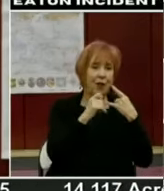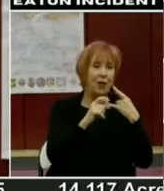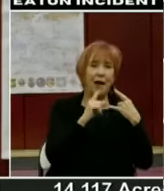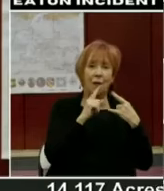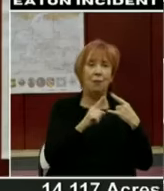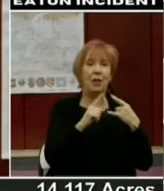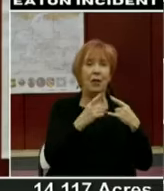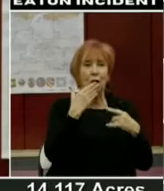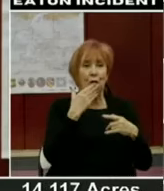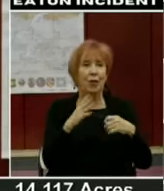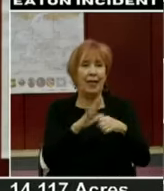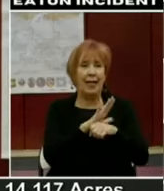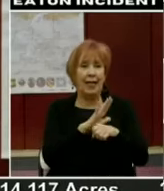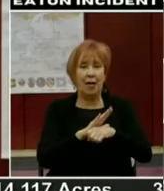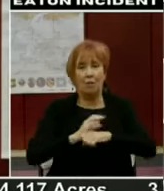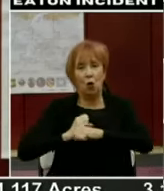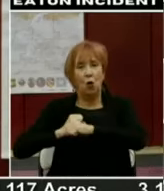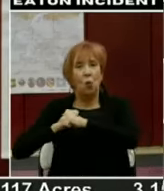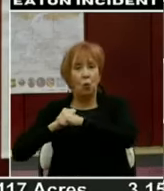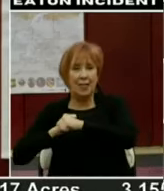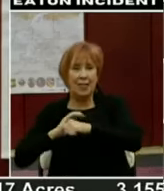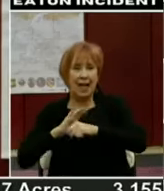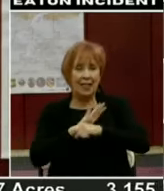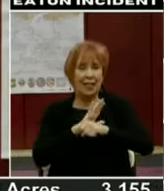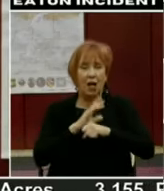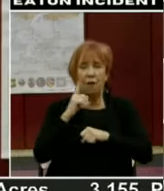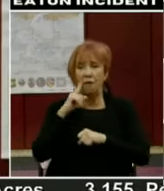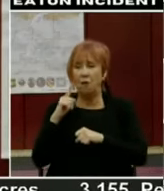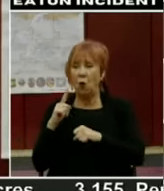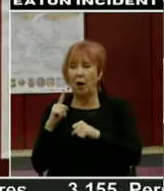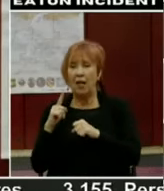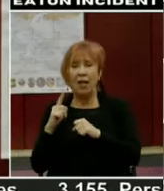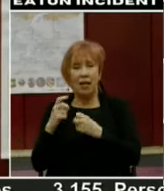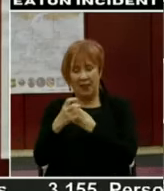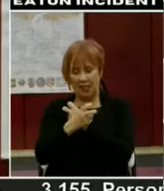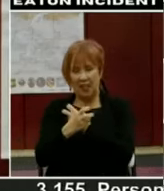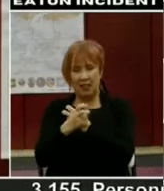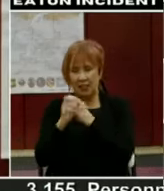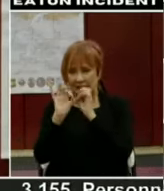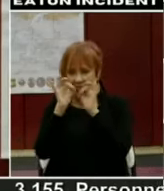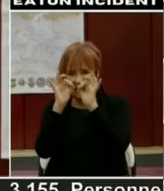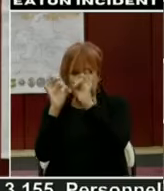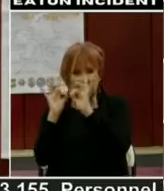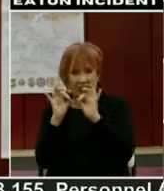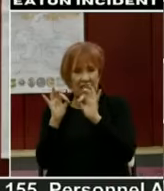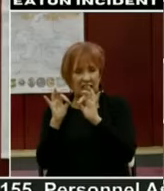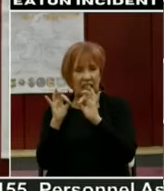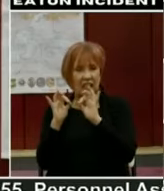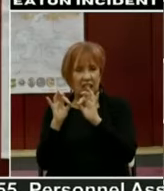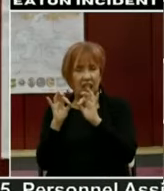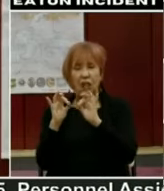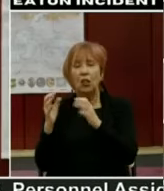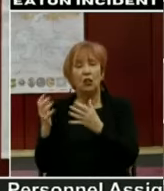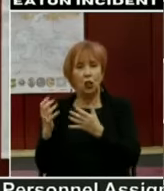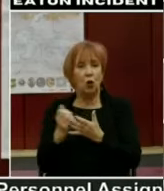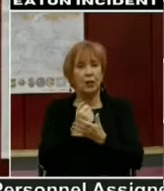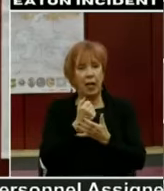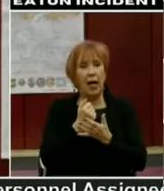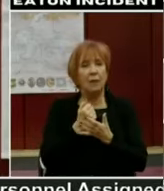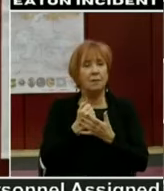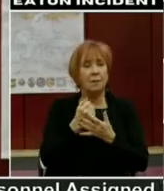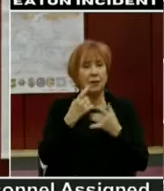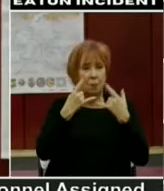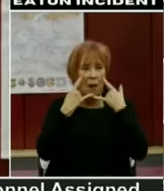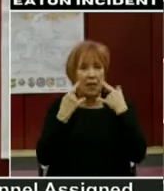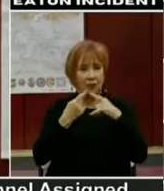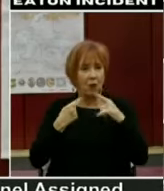fine particulates that are in the smoke and the smoke vapors. So, pick up what you need. If you need more,